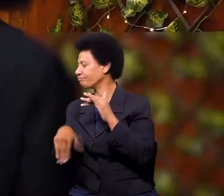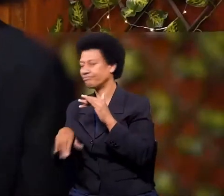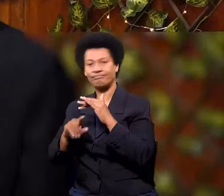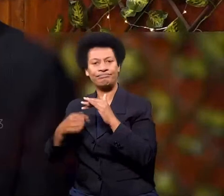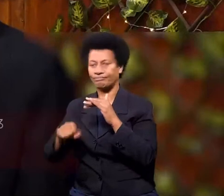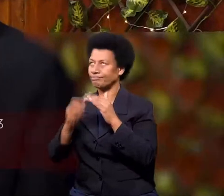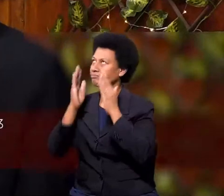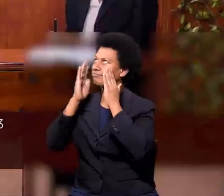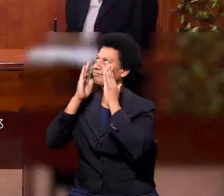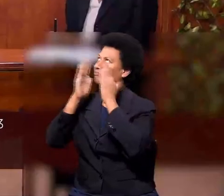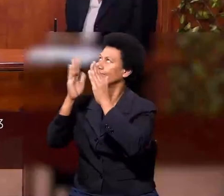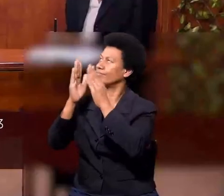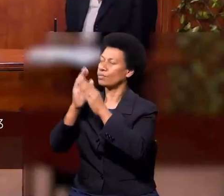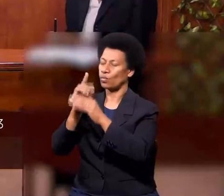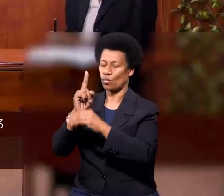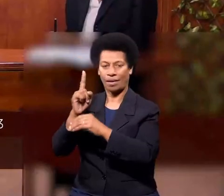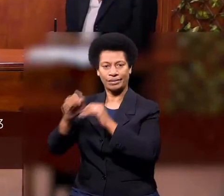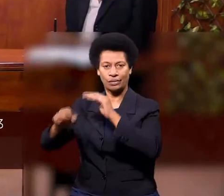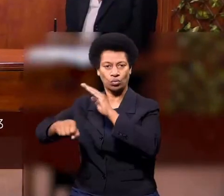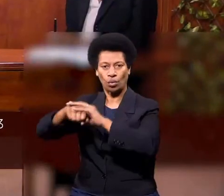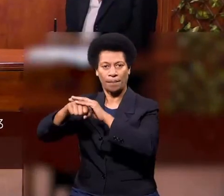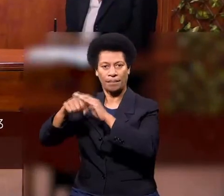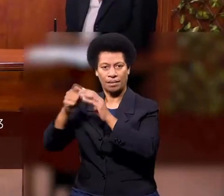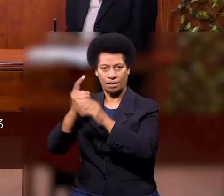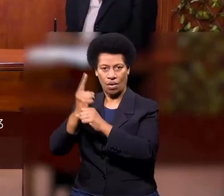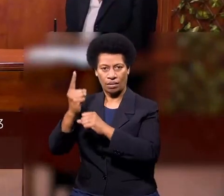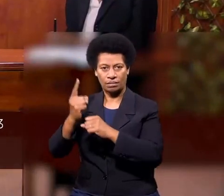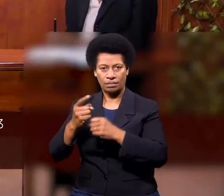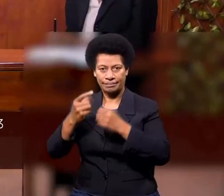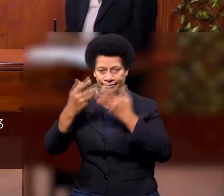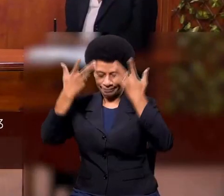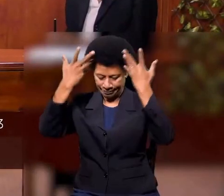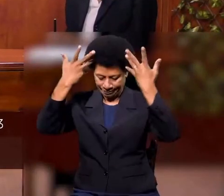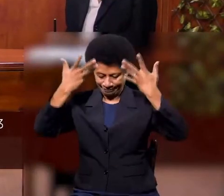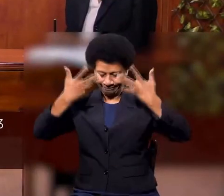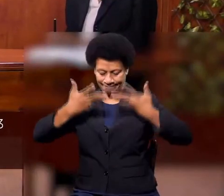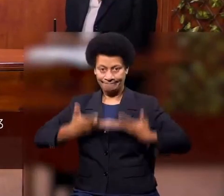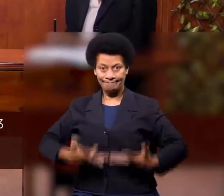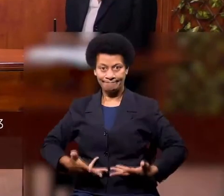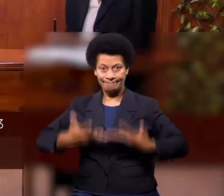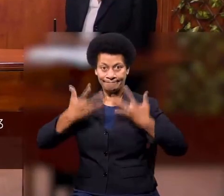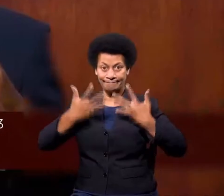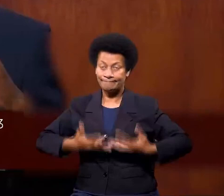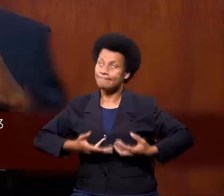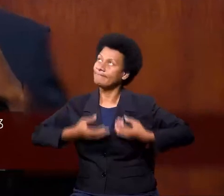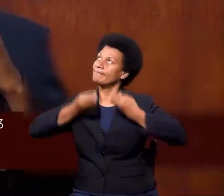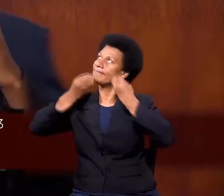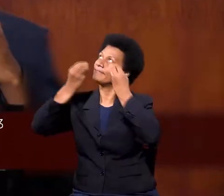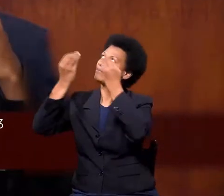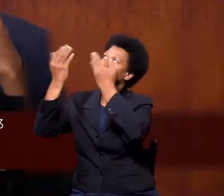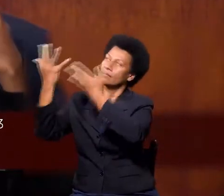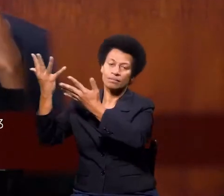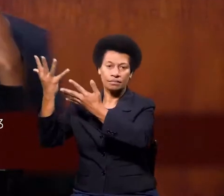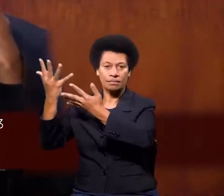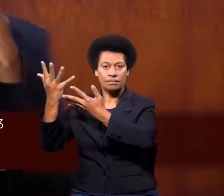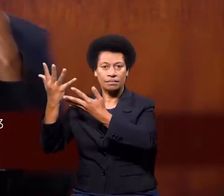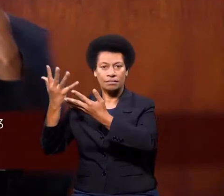In simply put, it just means all of your persons. It's all of you